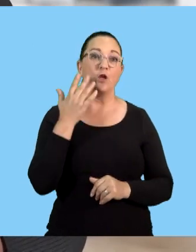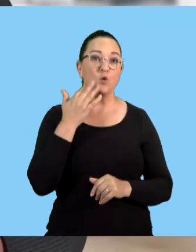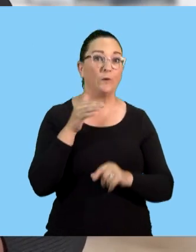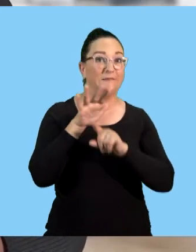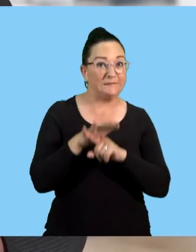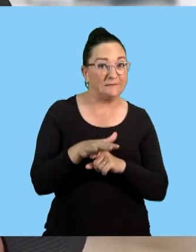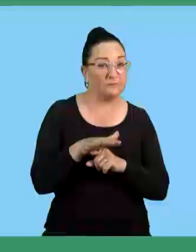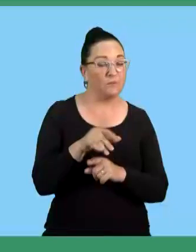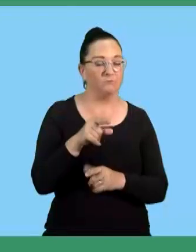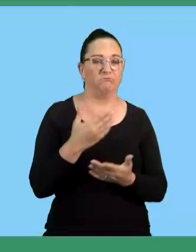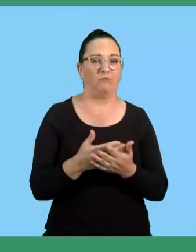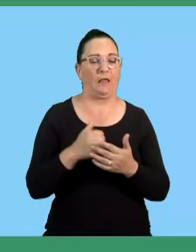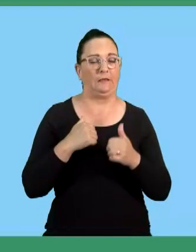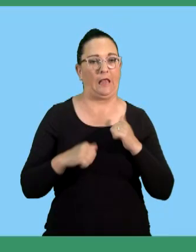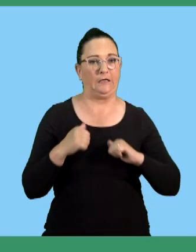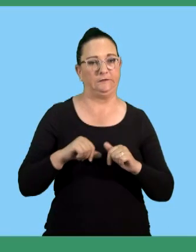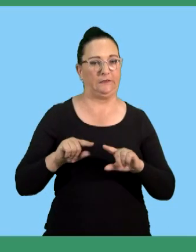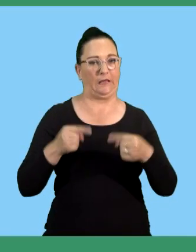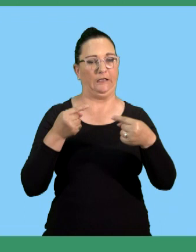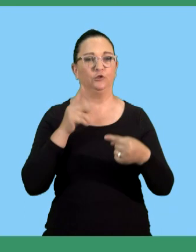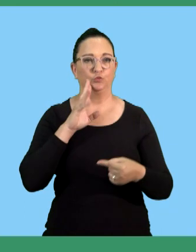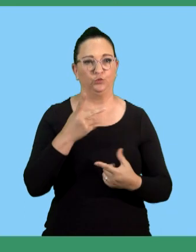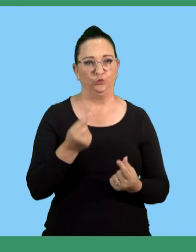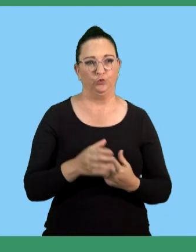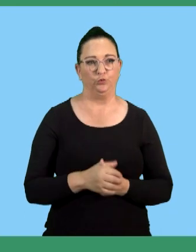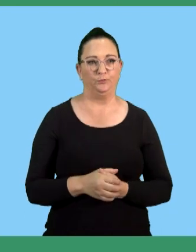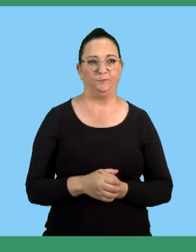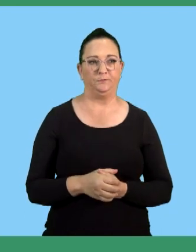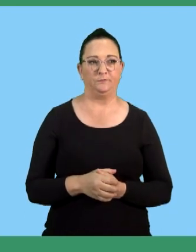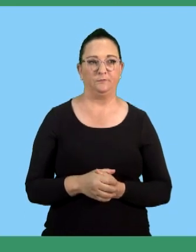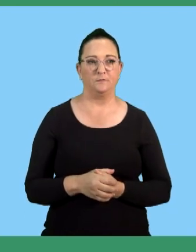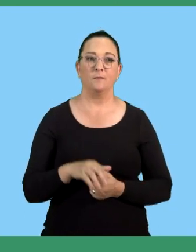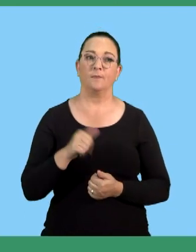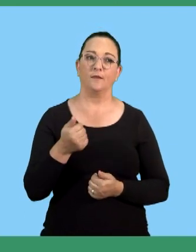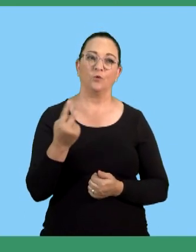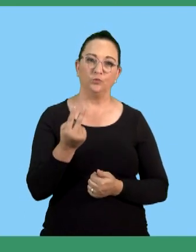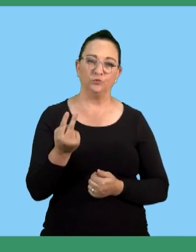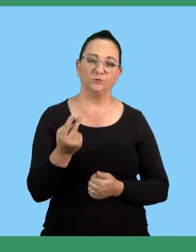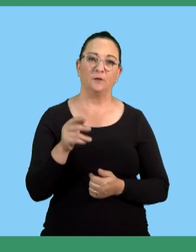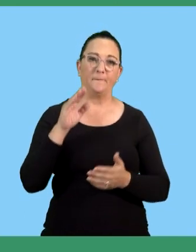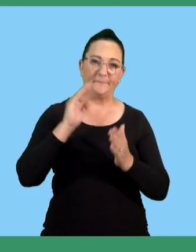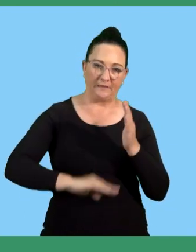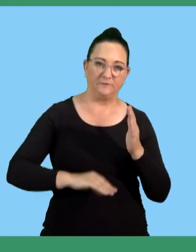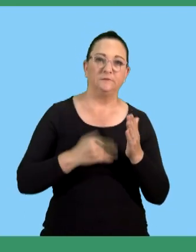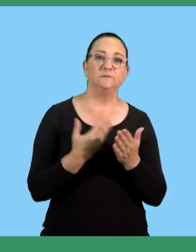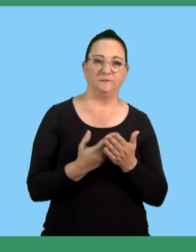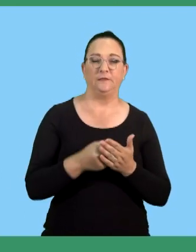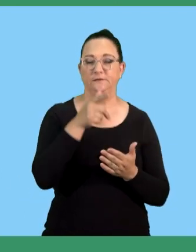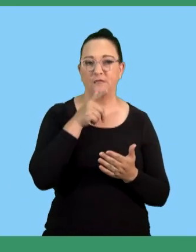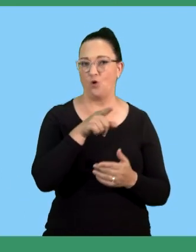actions regarded as discriminatory by these acts that we'll be discussing. And also suggest penalties